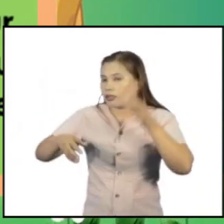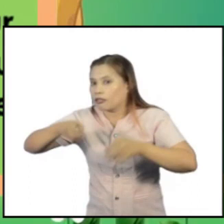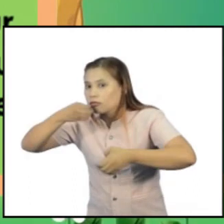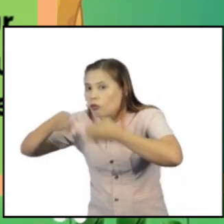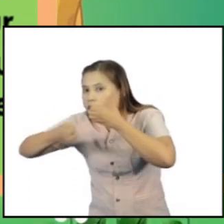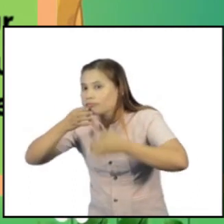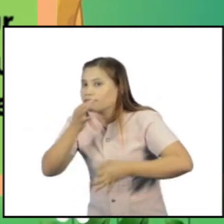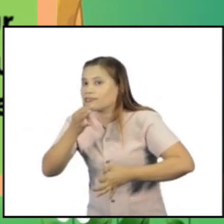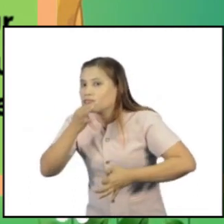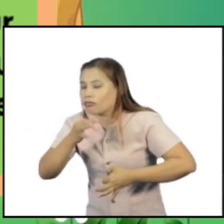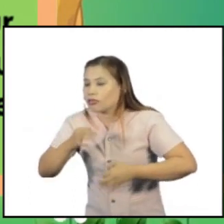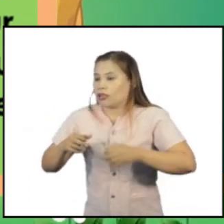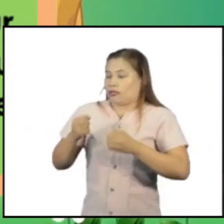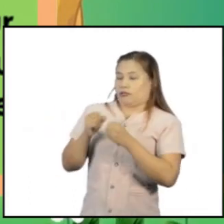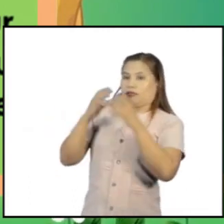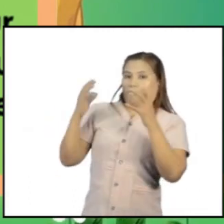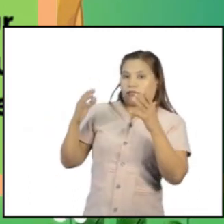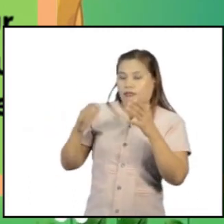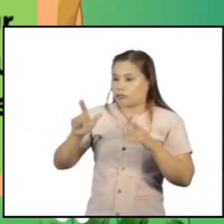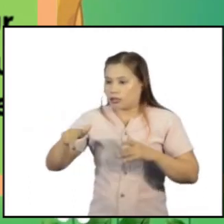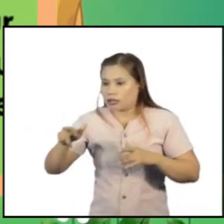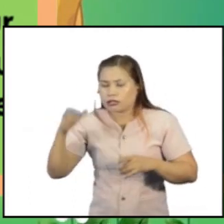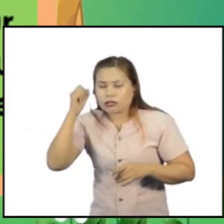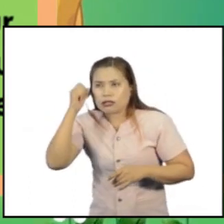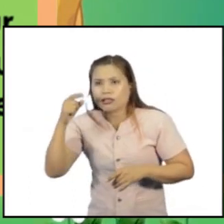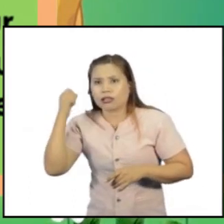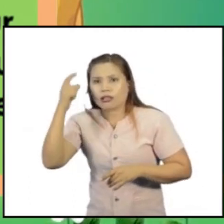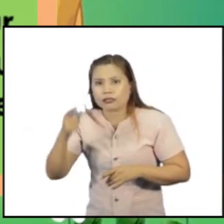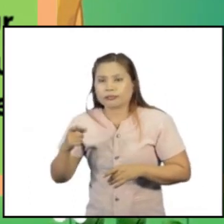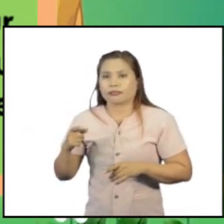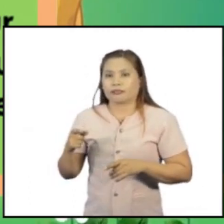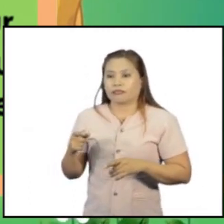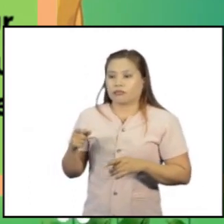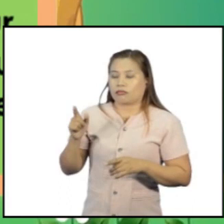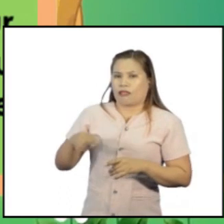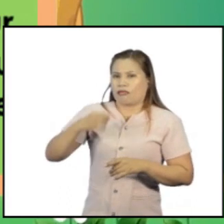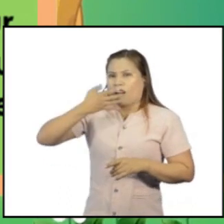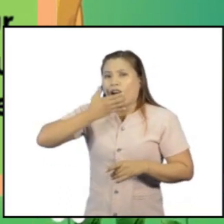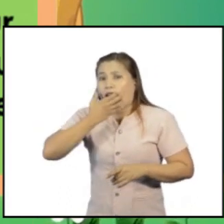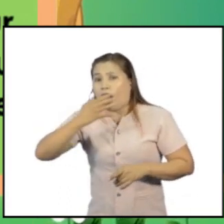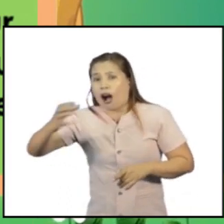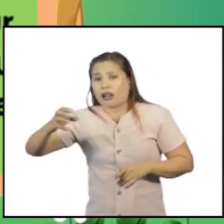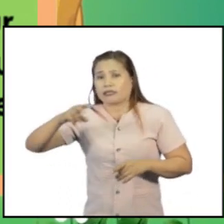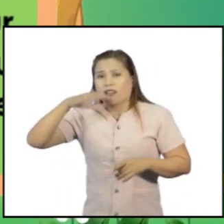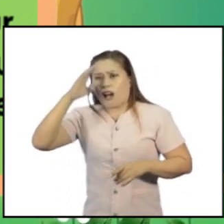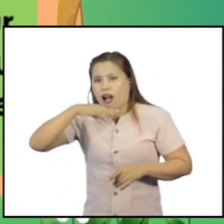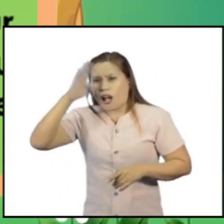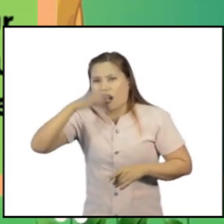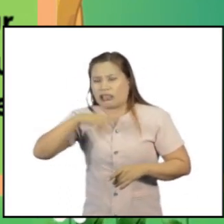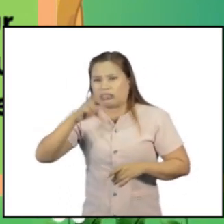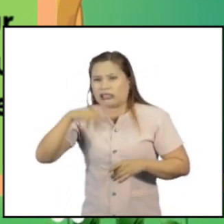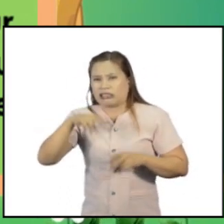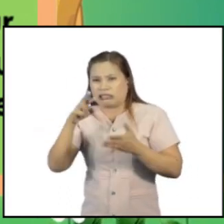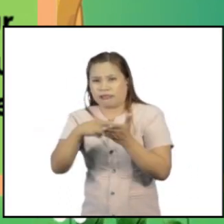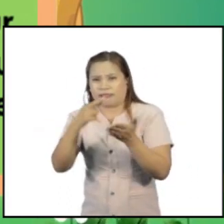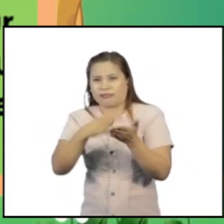food and was shocked to later realize that it was an extremely hot and spicy